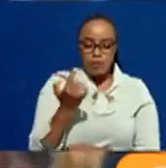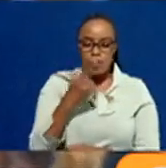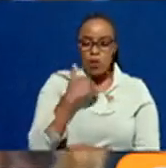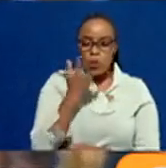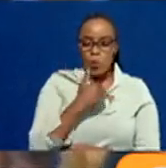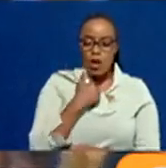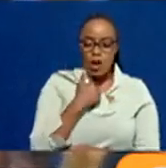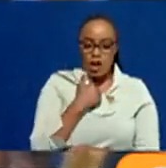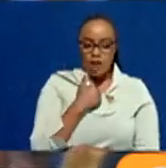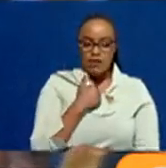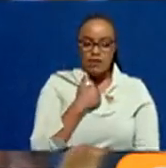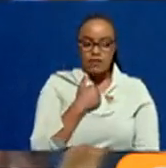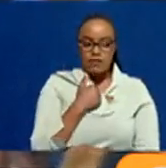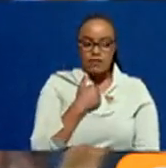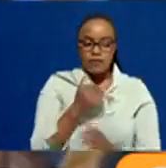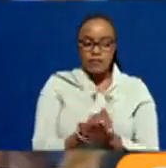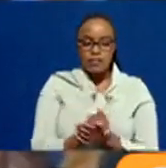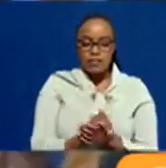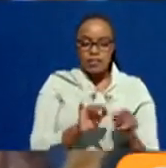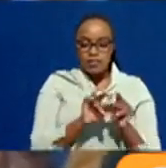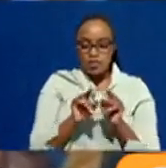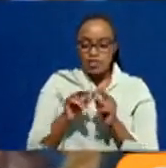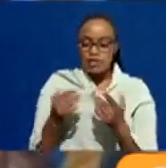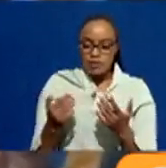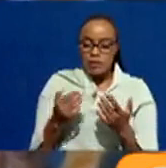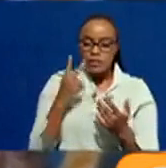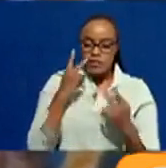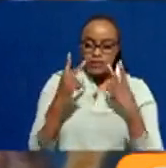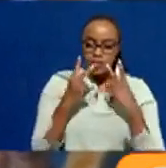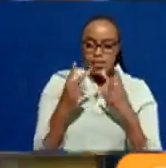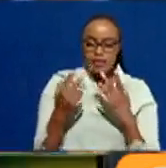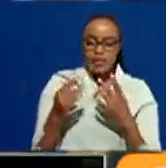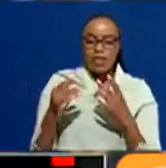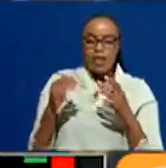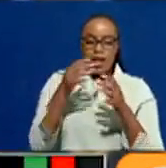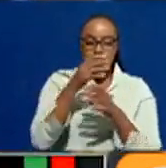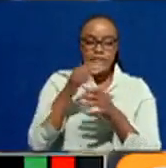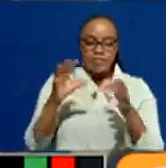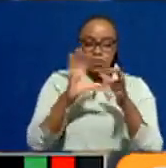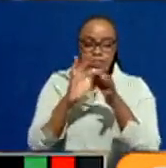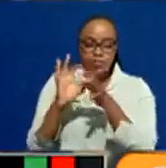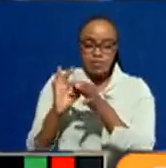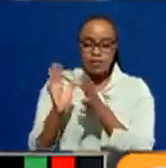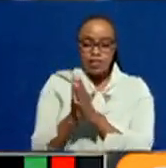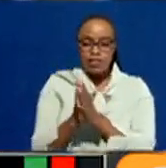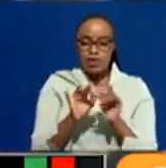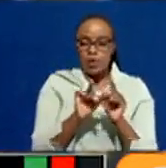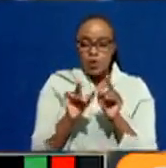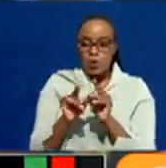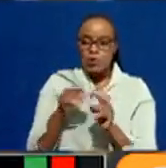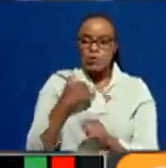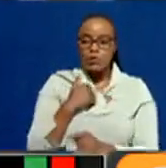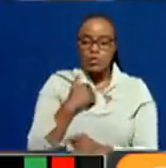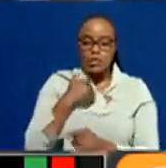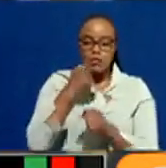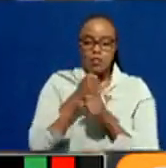on. Friends abandoned us. Business associates betrayed us. But family will